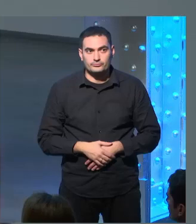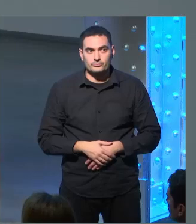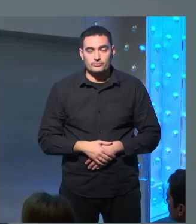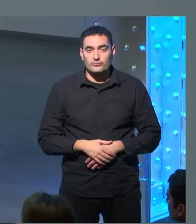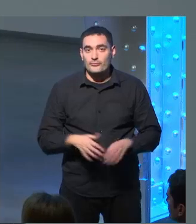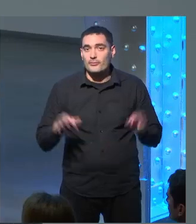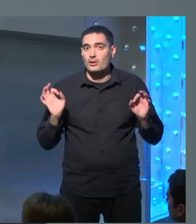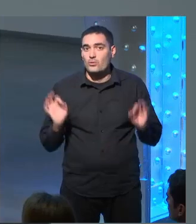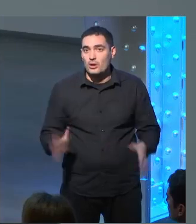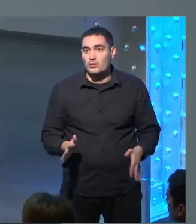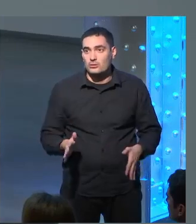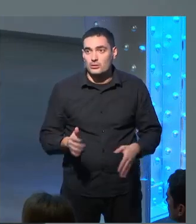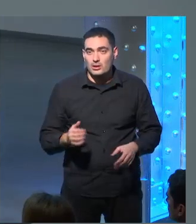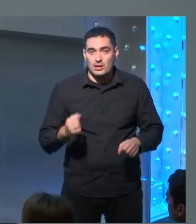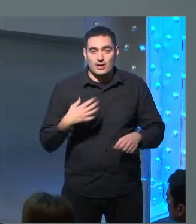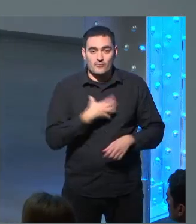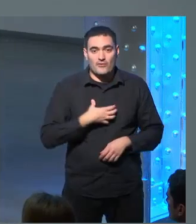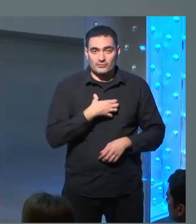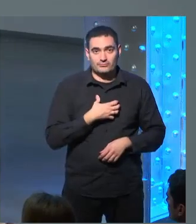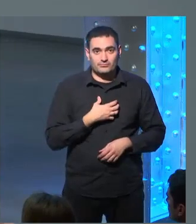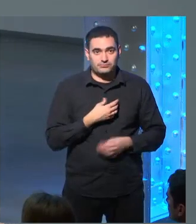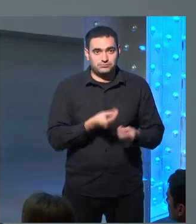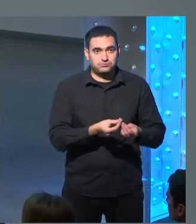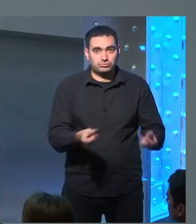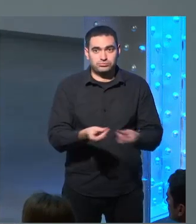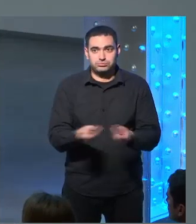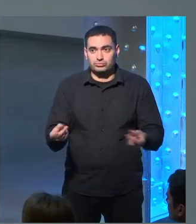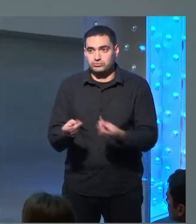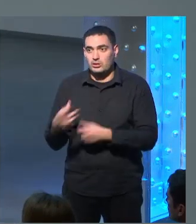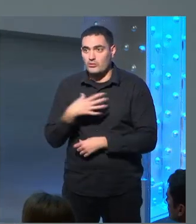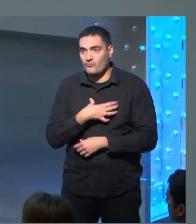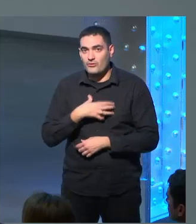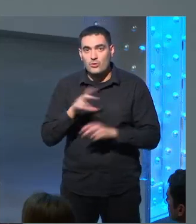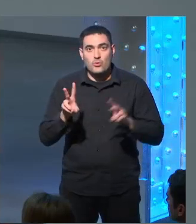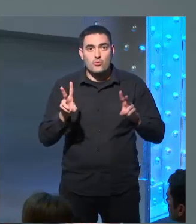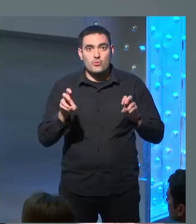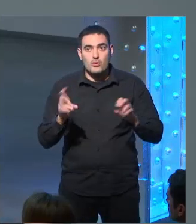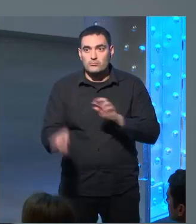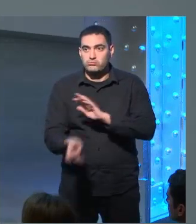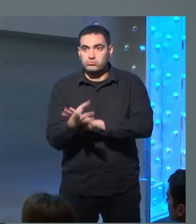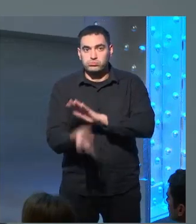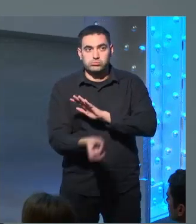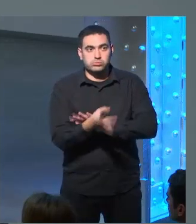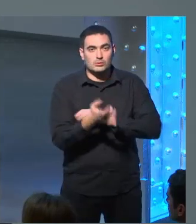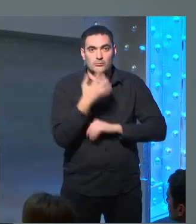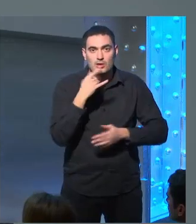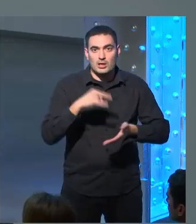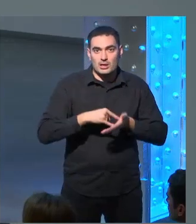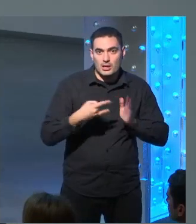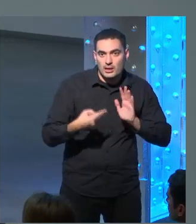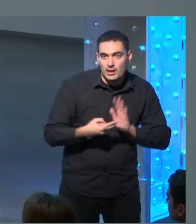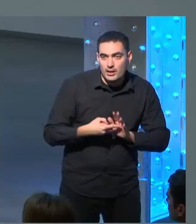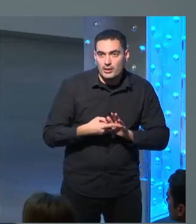of Europe are going to be there. There will be professions that disappear, but there are others that are being born: